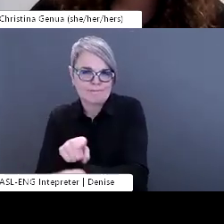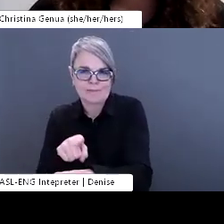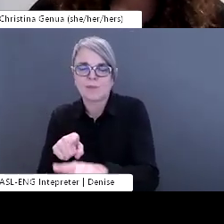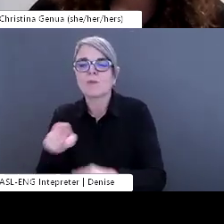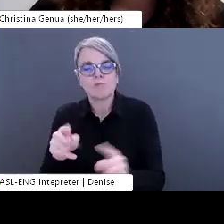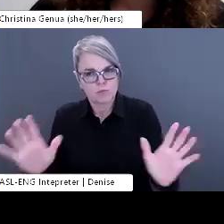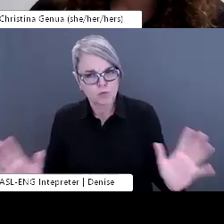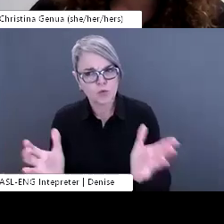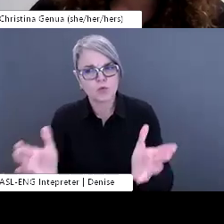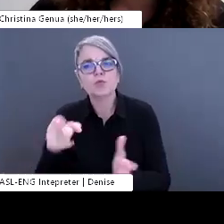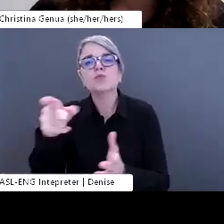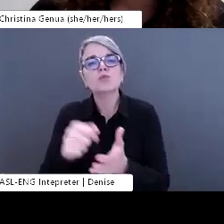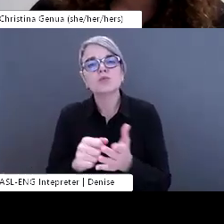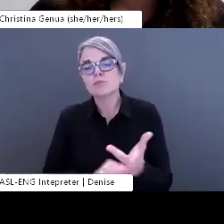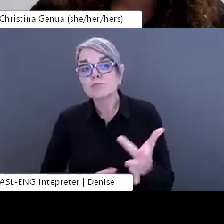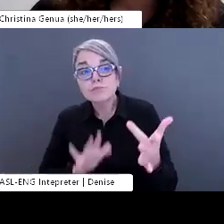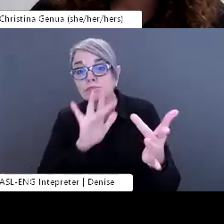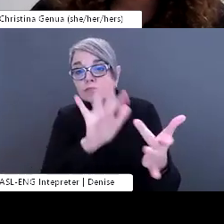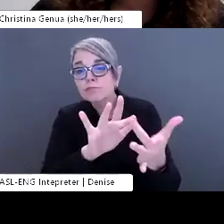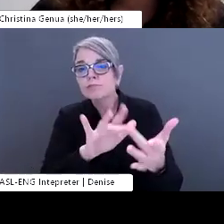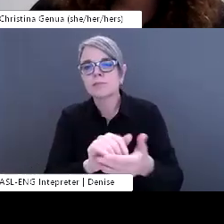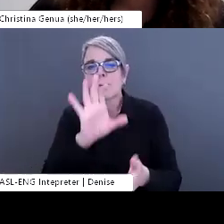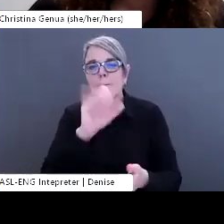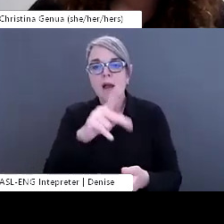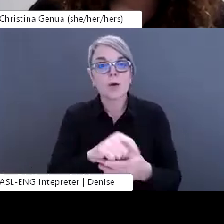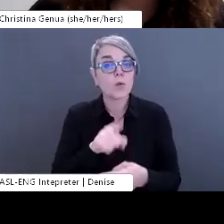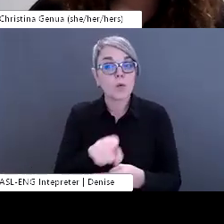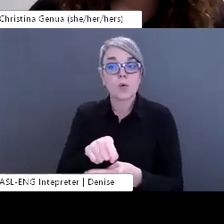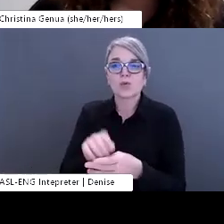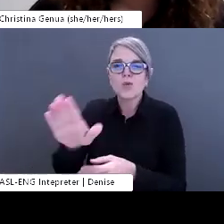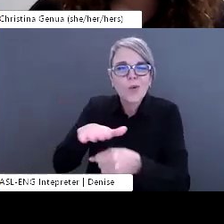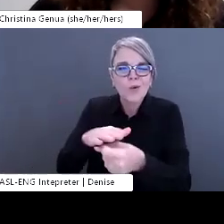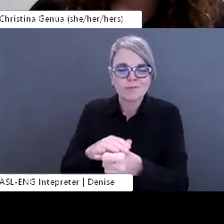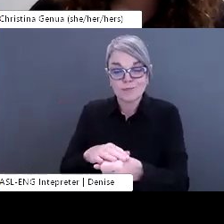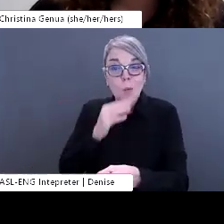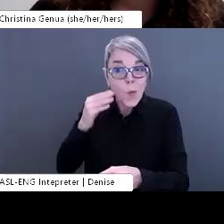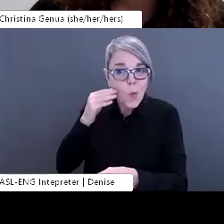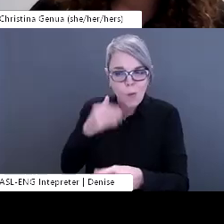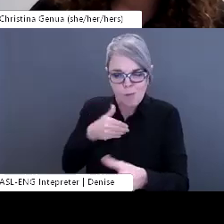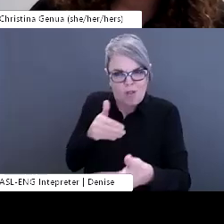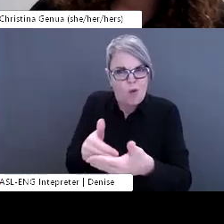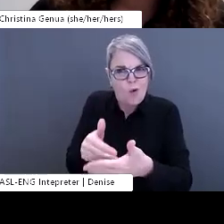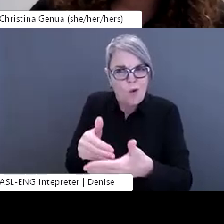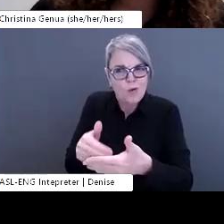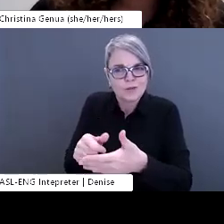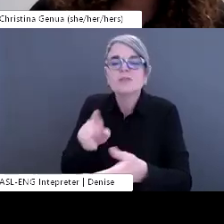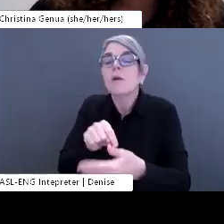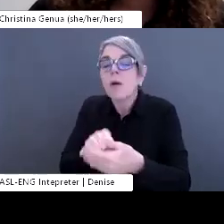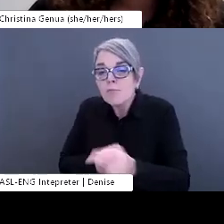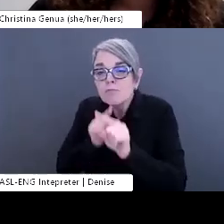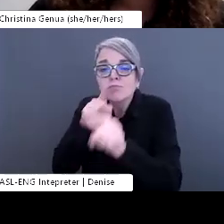or visit the like your local branch to confirm whether that ID would be acceptable.